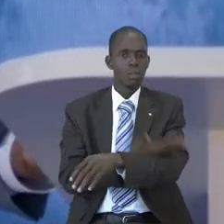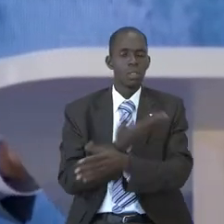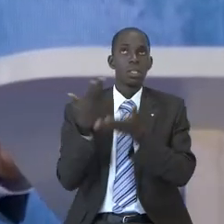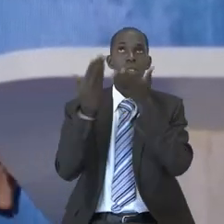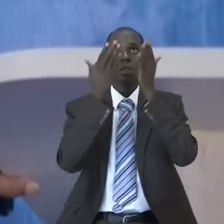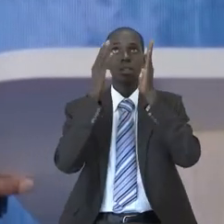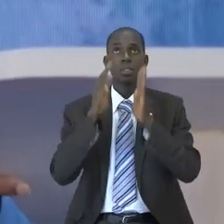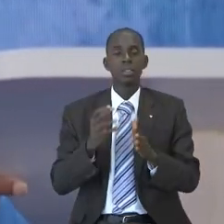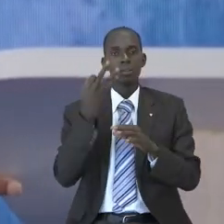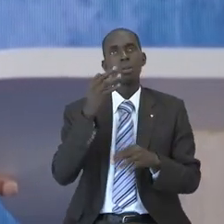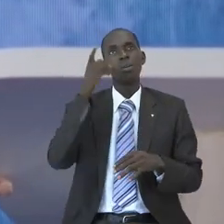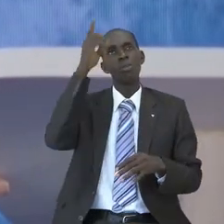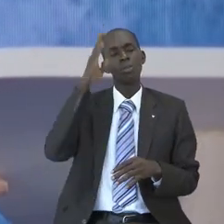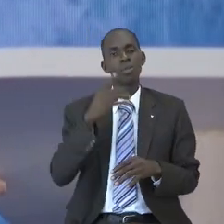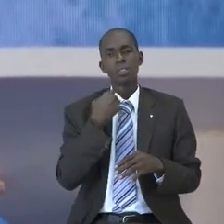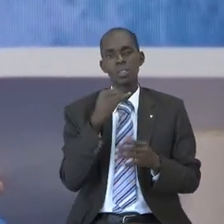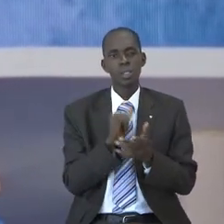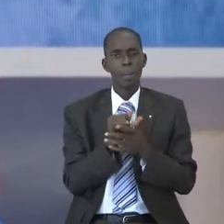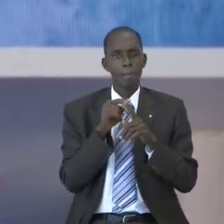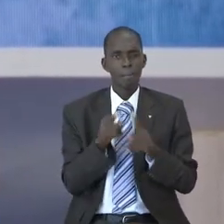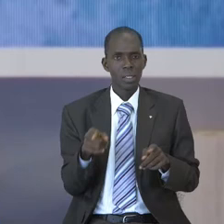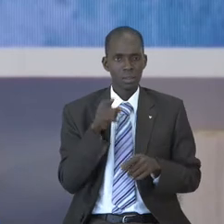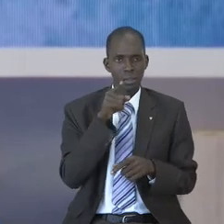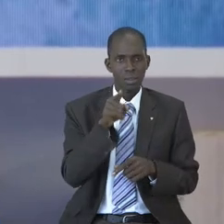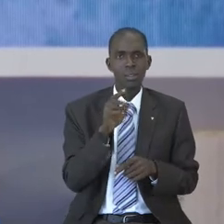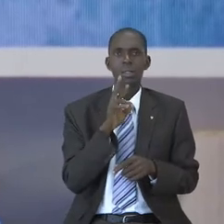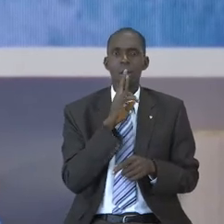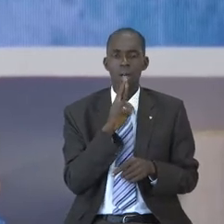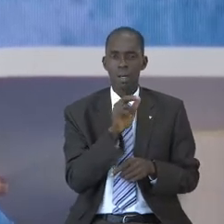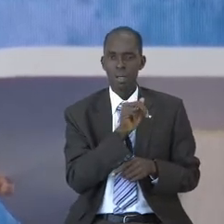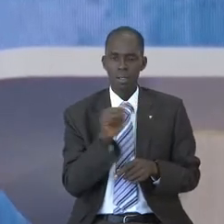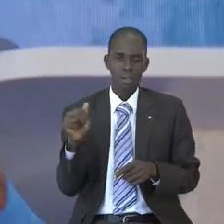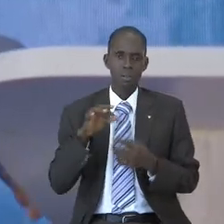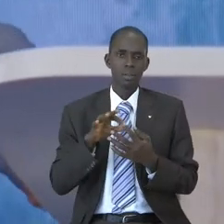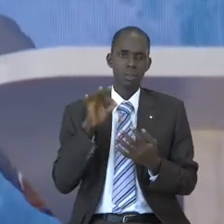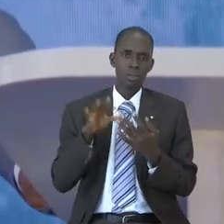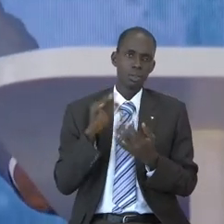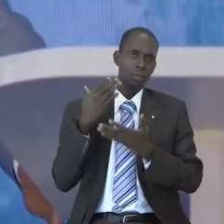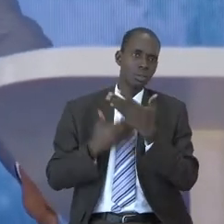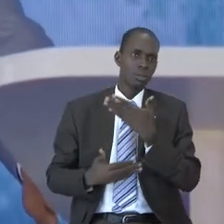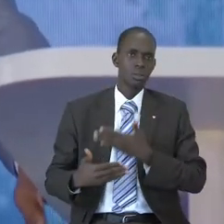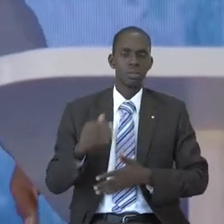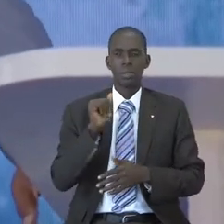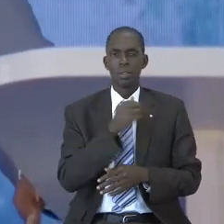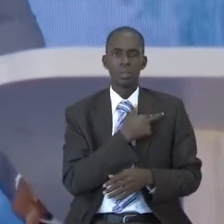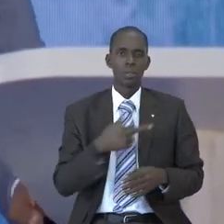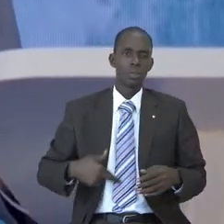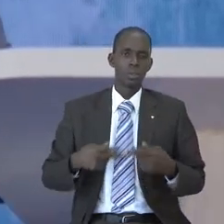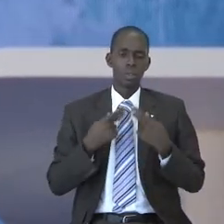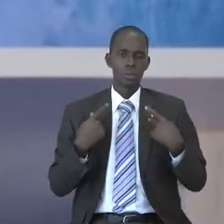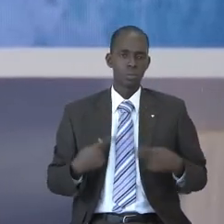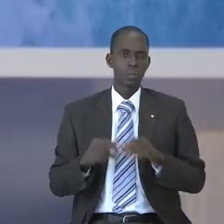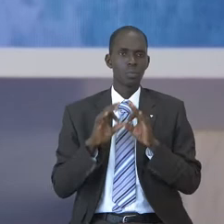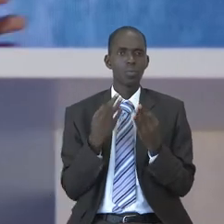servant. It says, but ye are a chosen generation, a royal priesthood, and